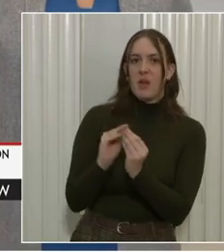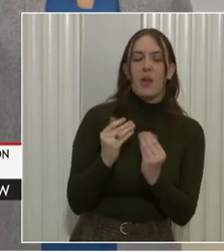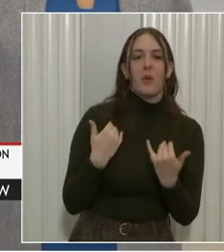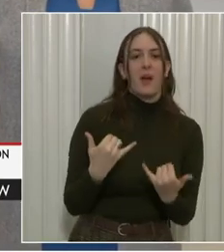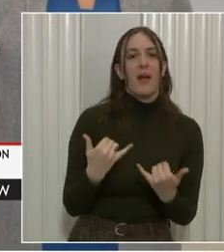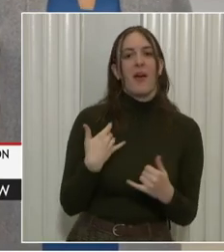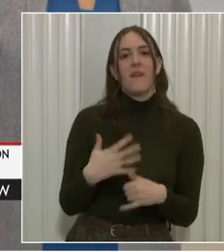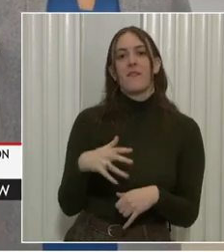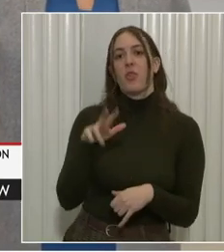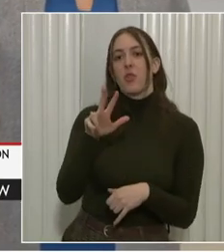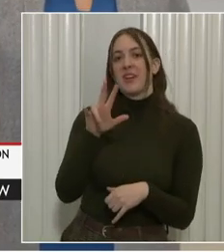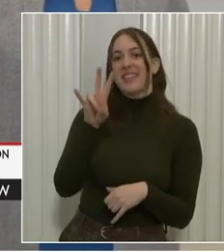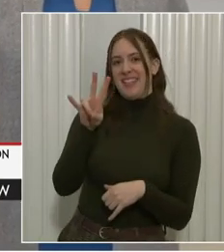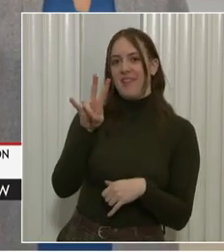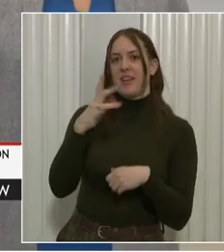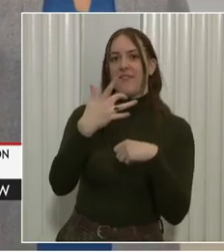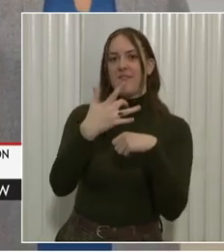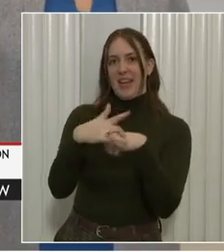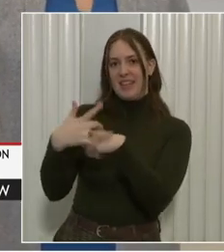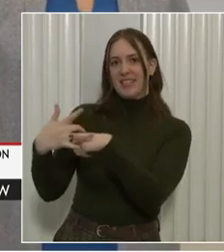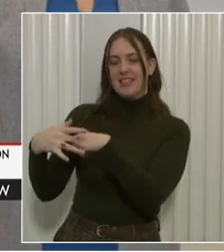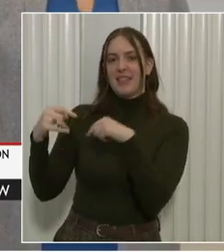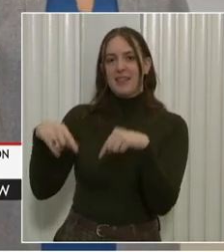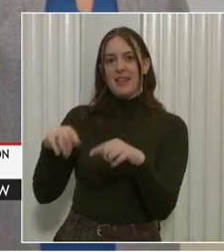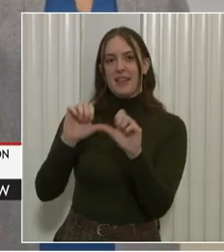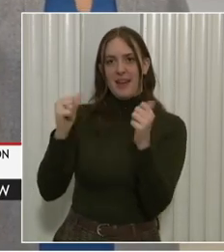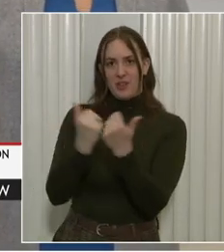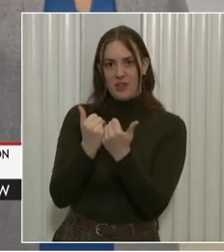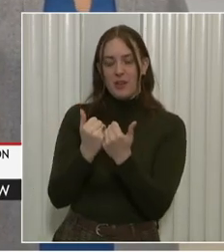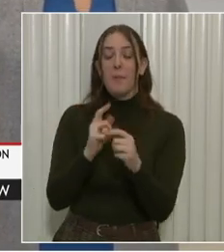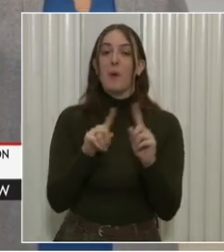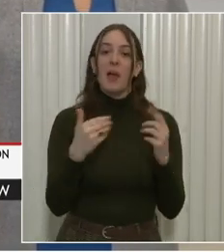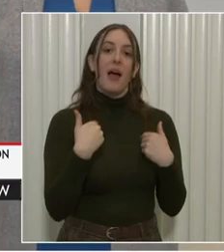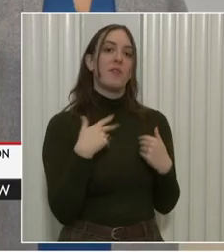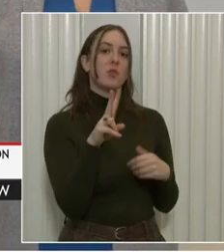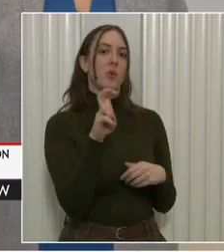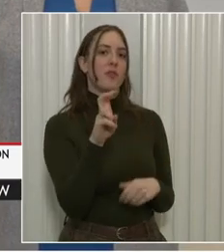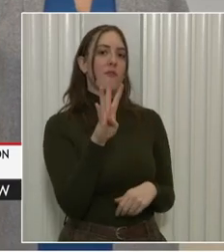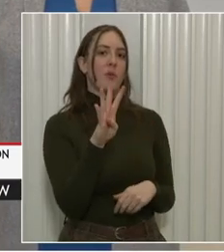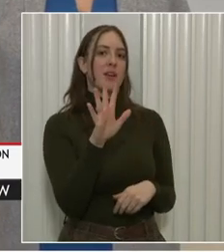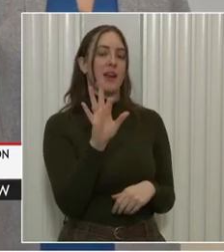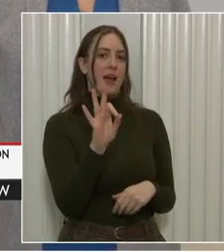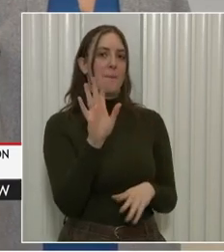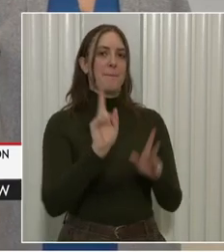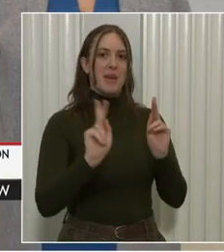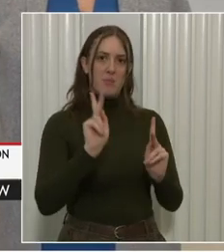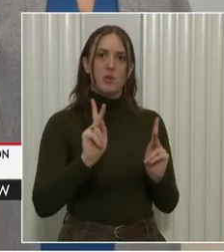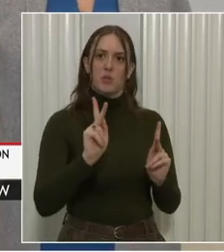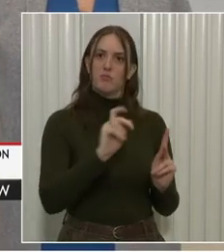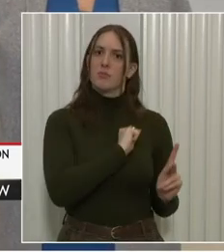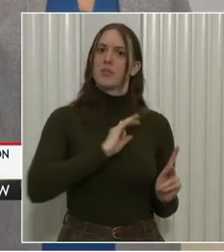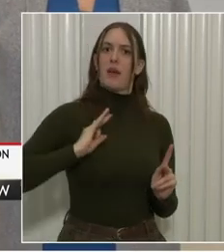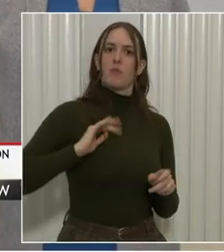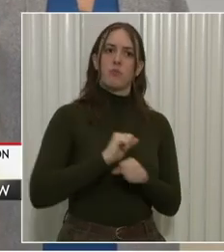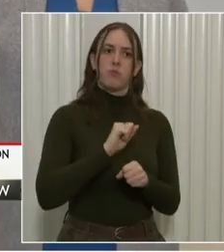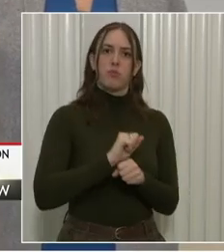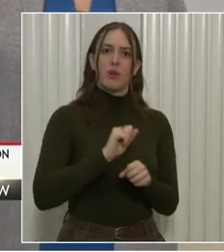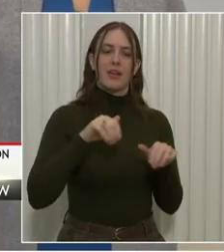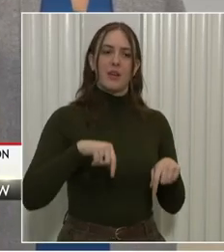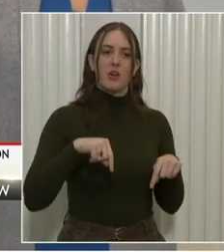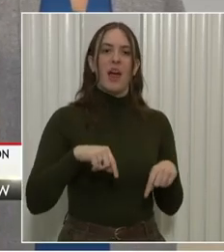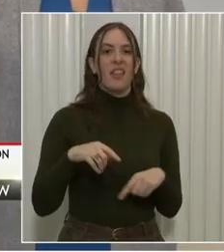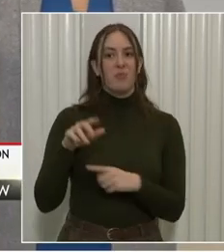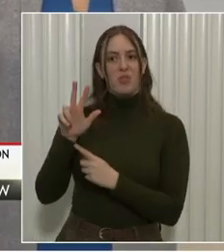37 vacancies in the agency of 2,349 people. So our staffing's pretty good, and we're working through to fill those